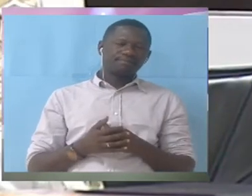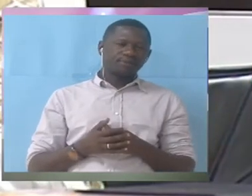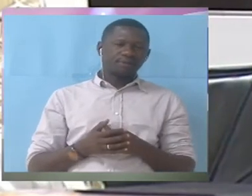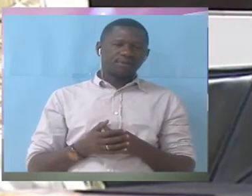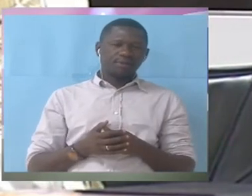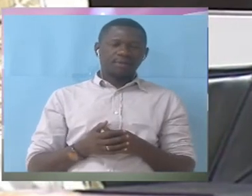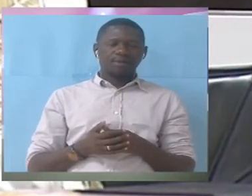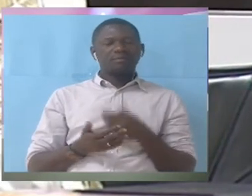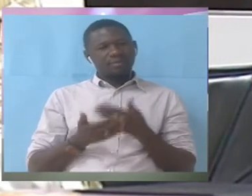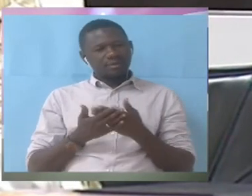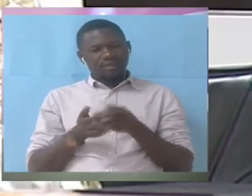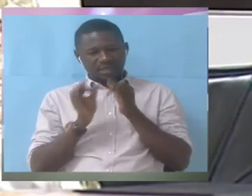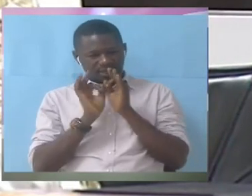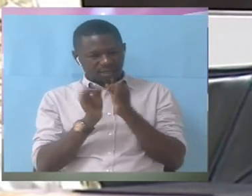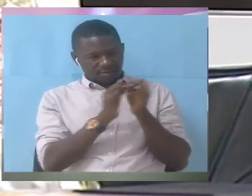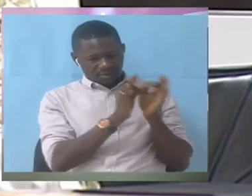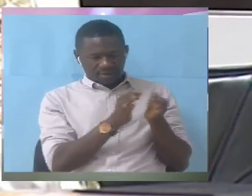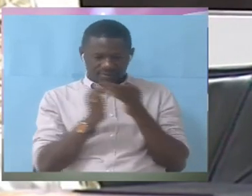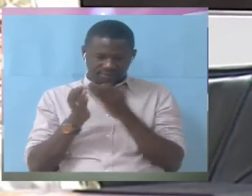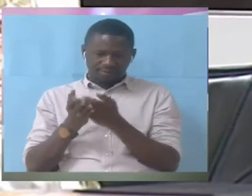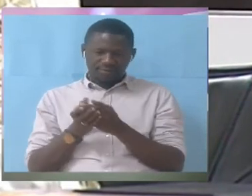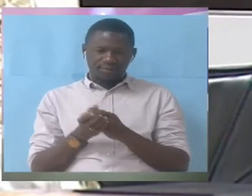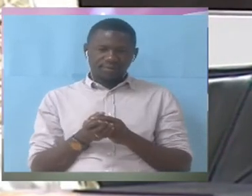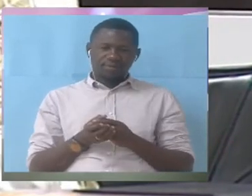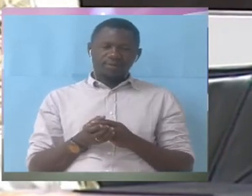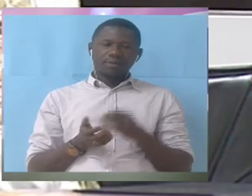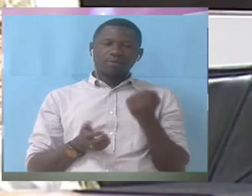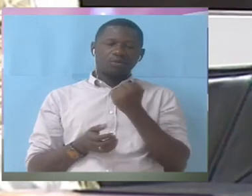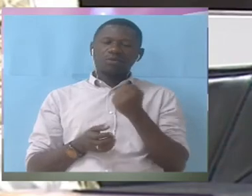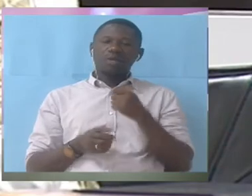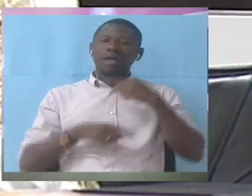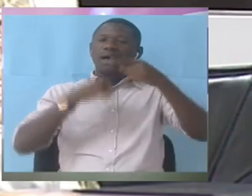Because after they got them out of the confinement area,